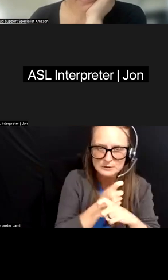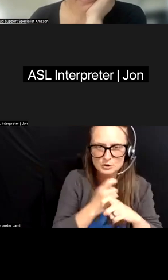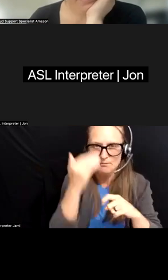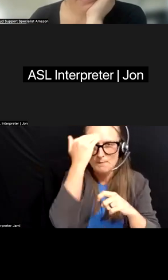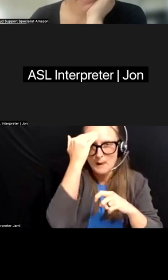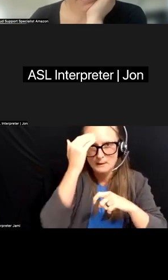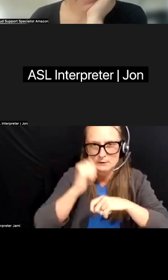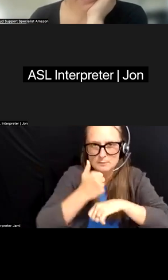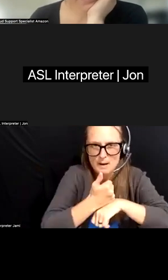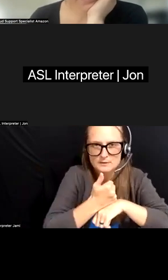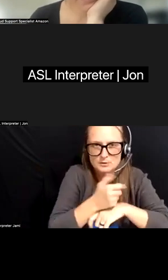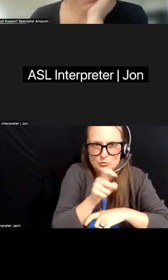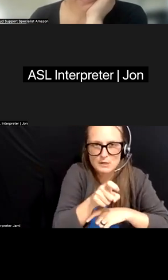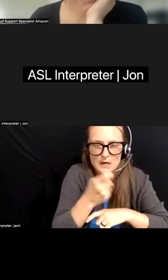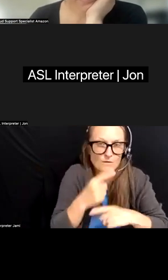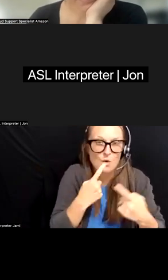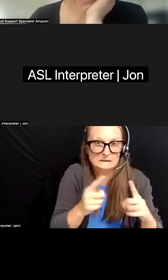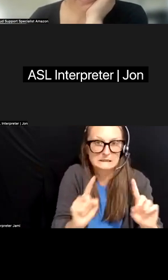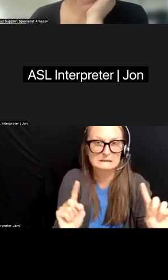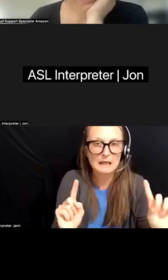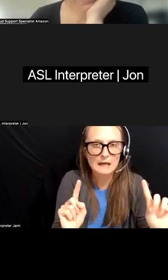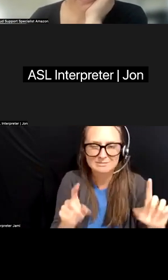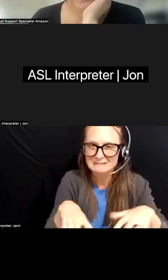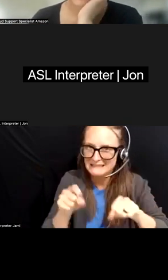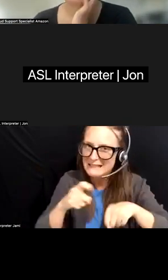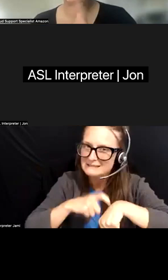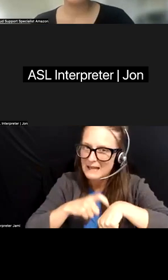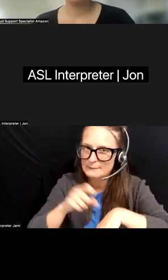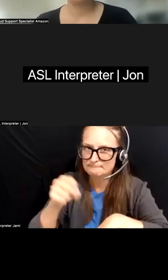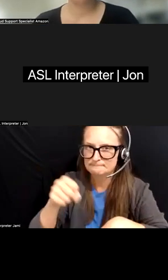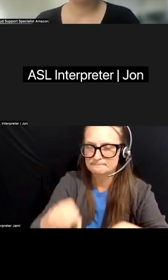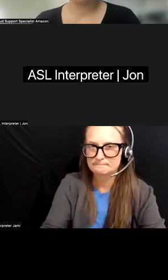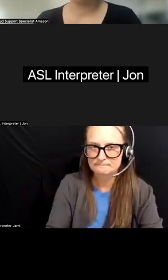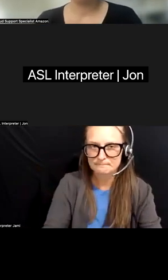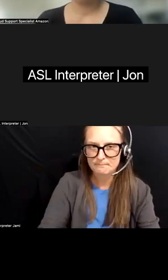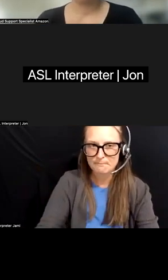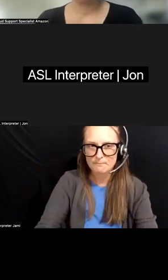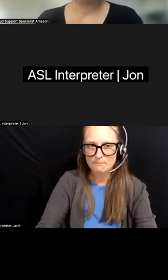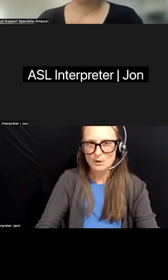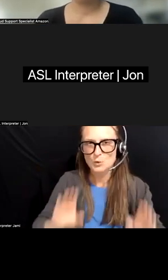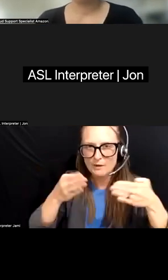to succeed can take some time. So we're going to focus on the cloud one.